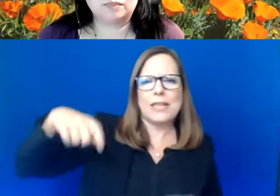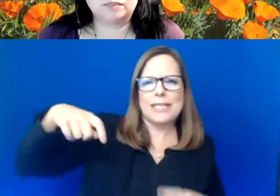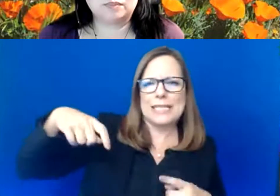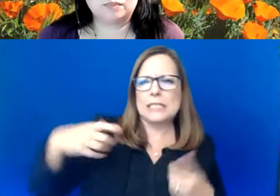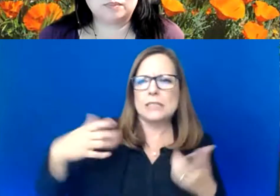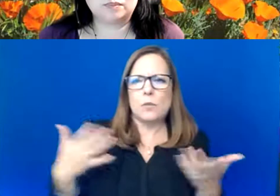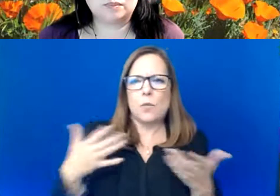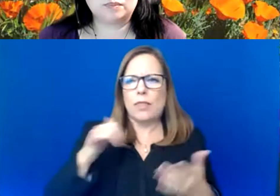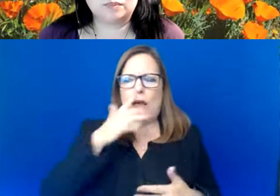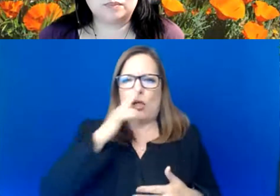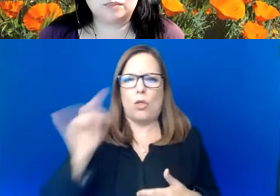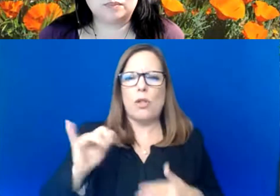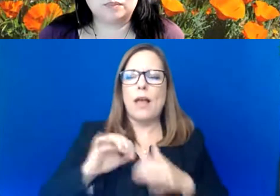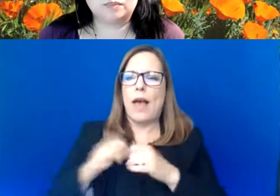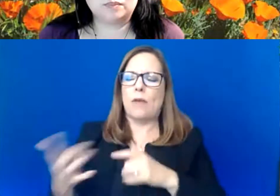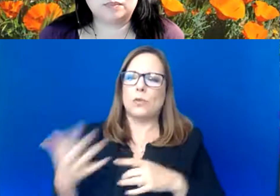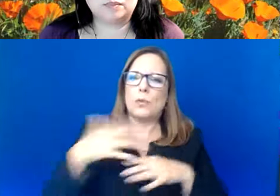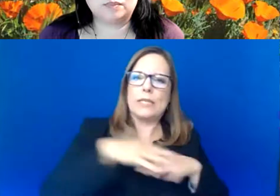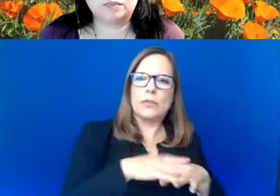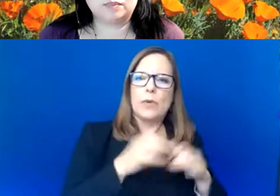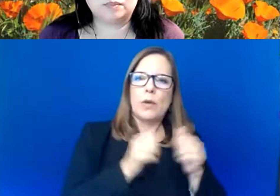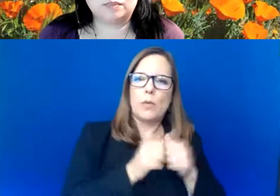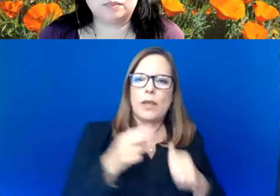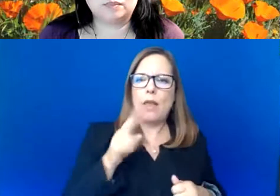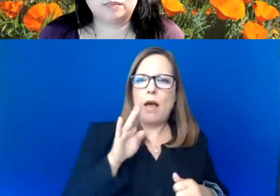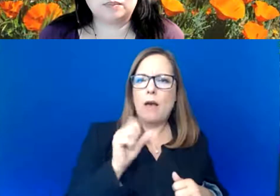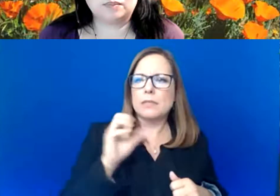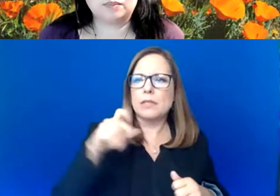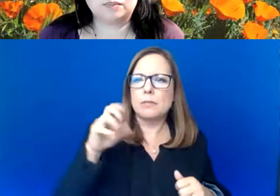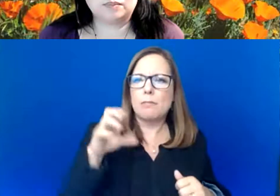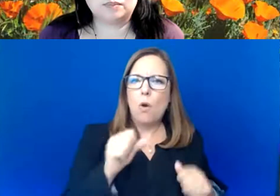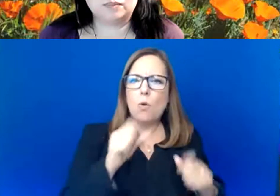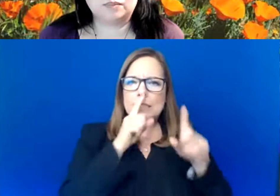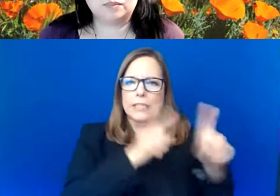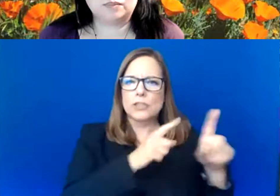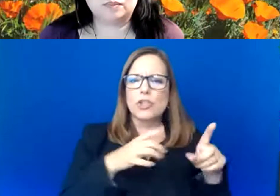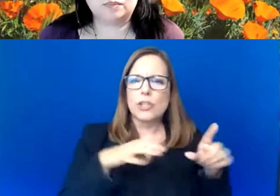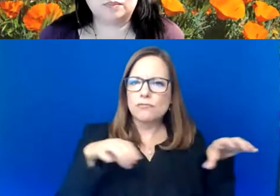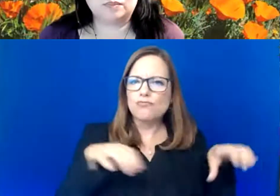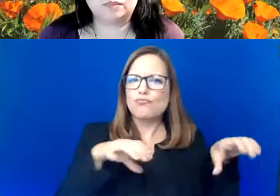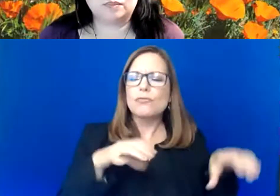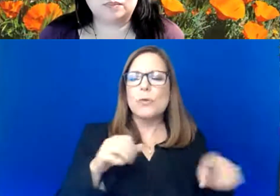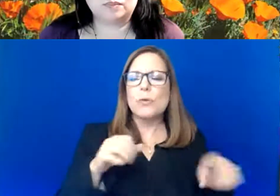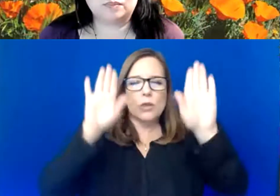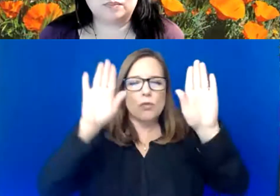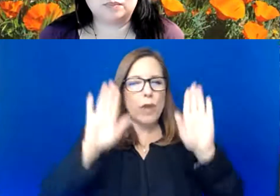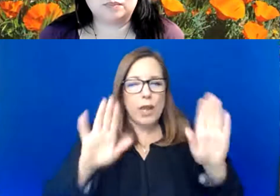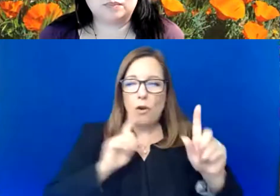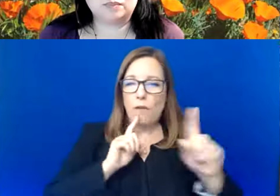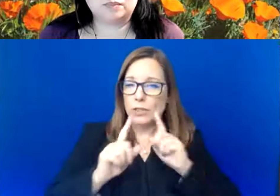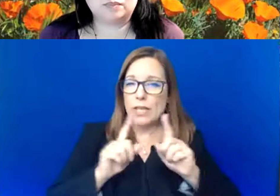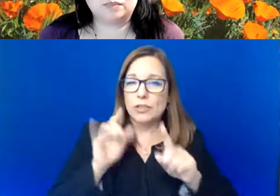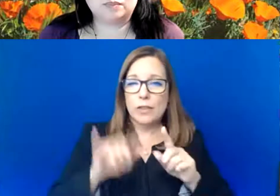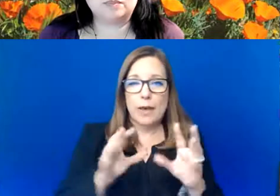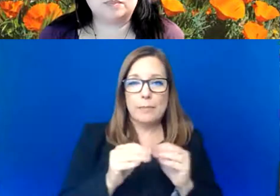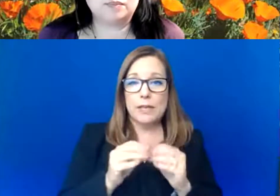hubs and spokes initiative. And it was, a great conversation. I'm actually going to, Connie, if we